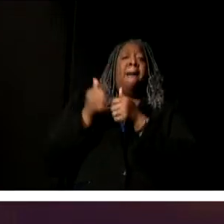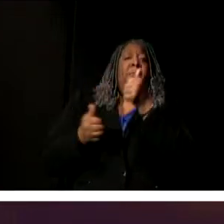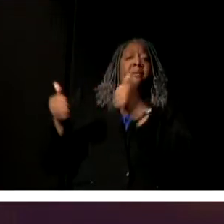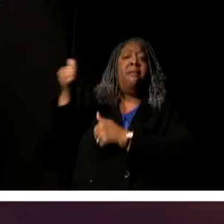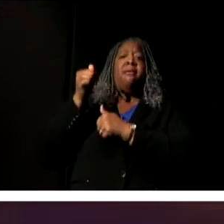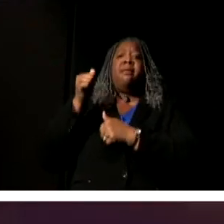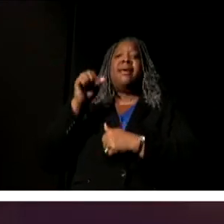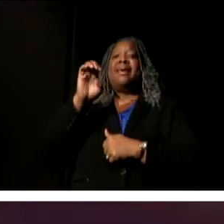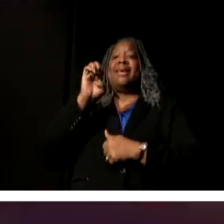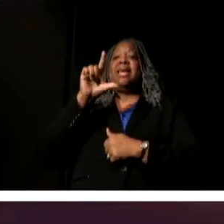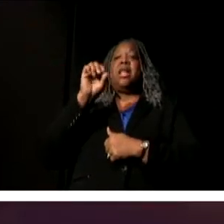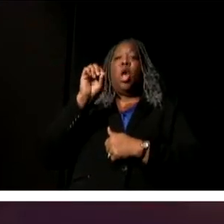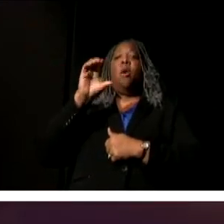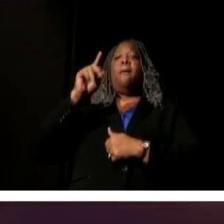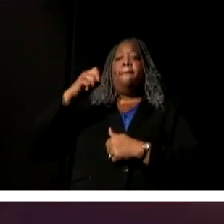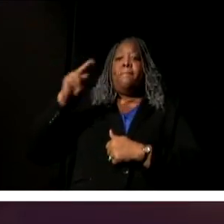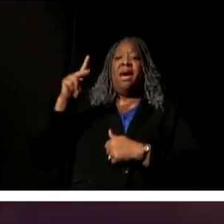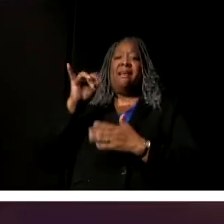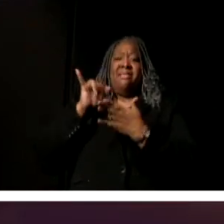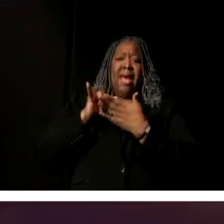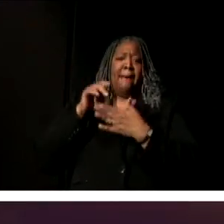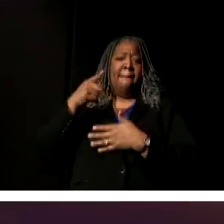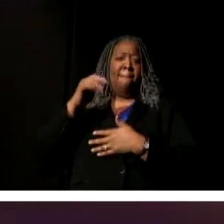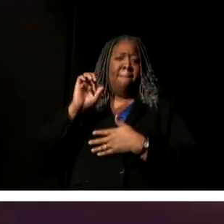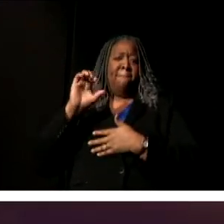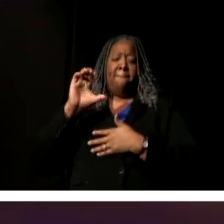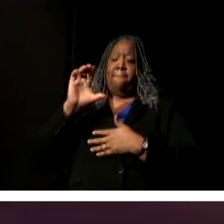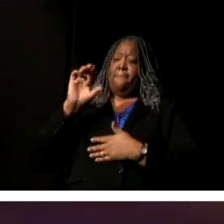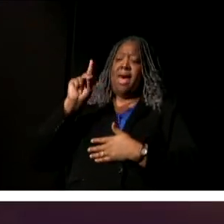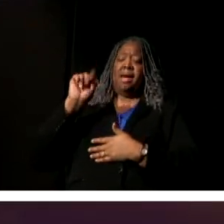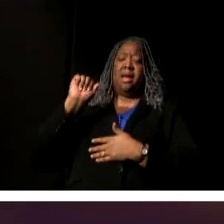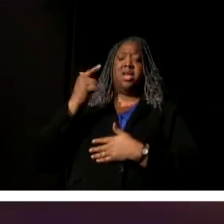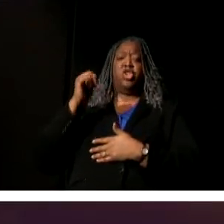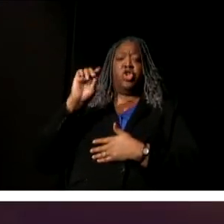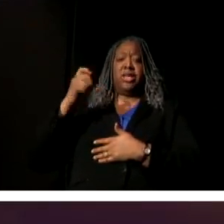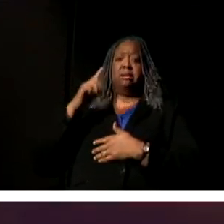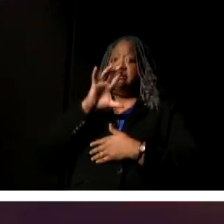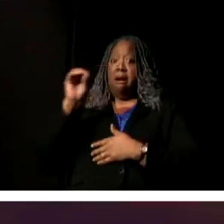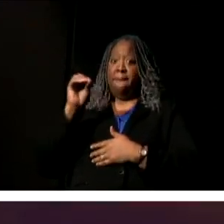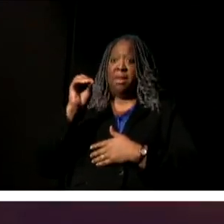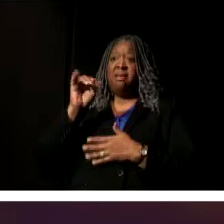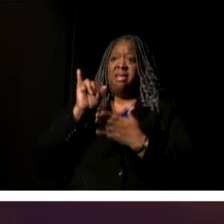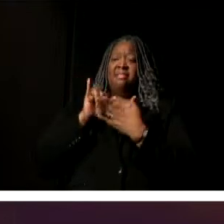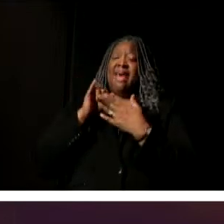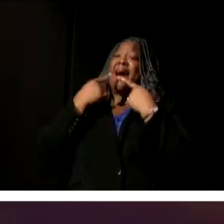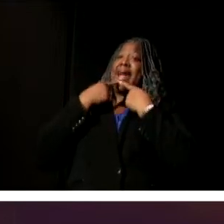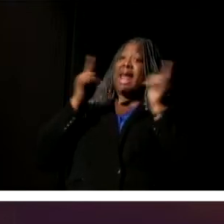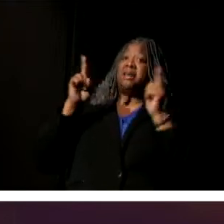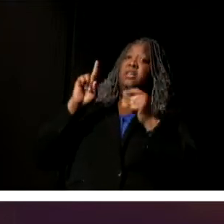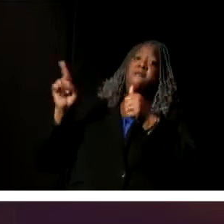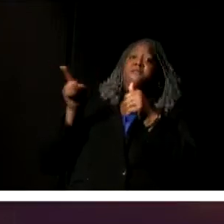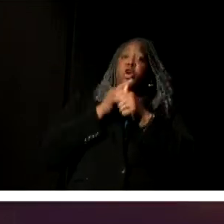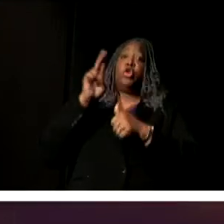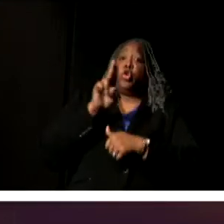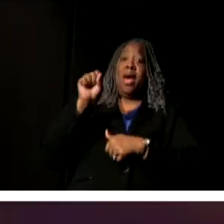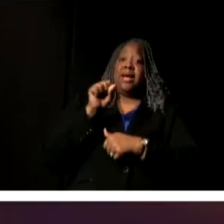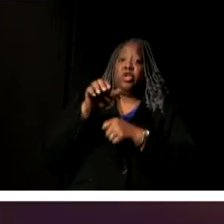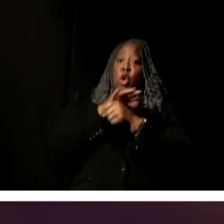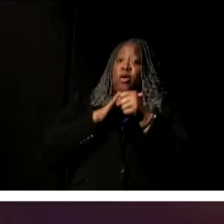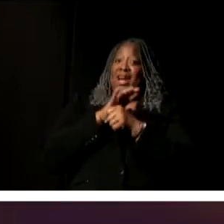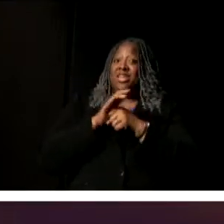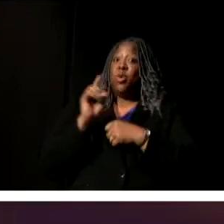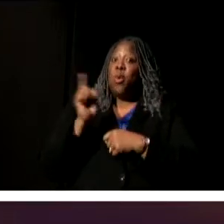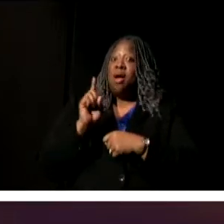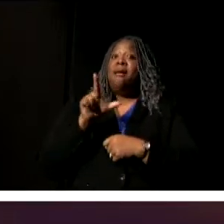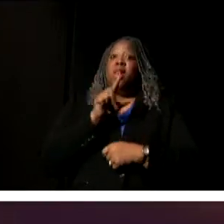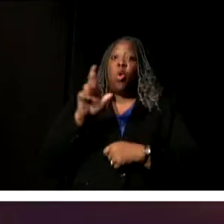Elopak, the sustainable packaging company that recently located and announced their first U.S. location here in the city of Little Rock at the Little Rock